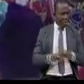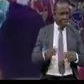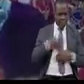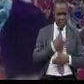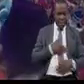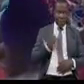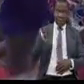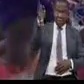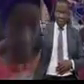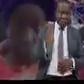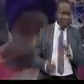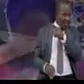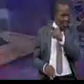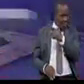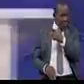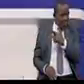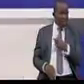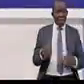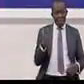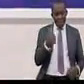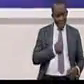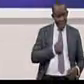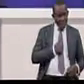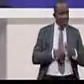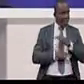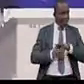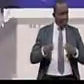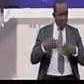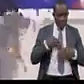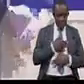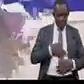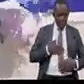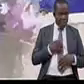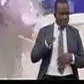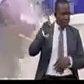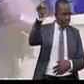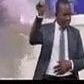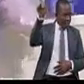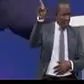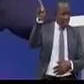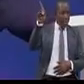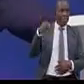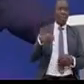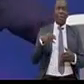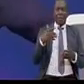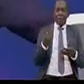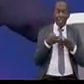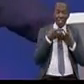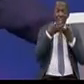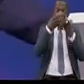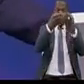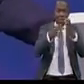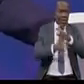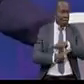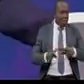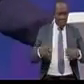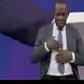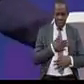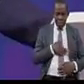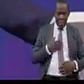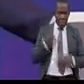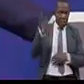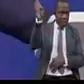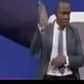does not please him. The shouting does not please him. Speaking in tongues,